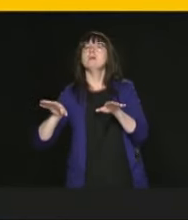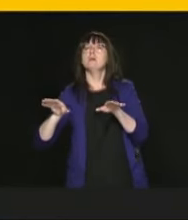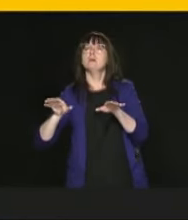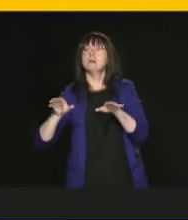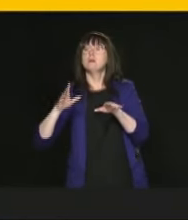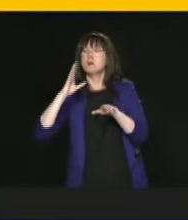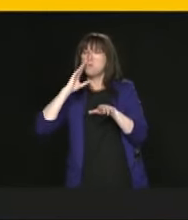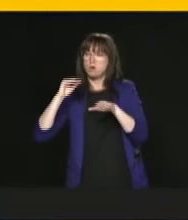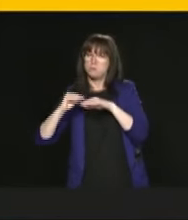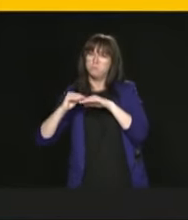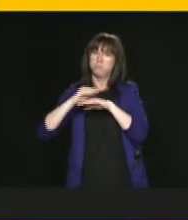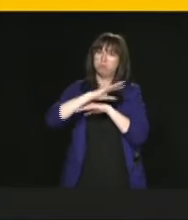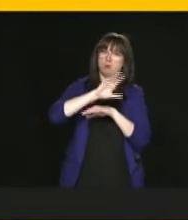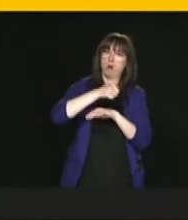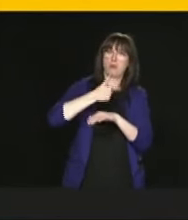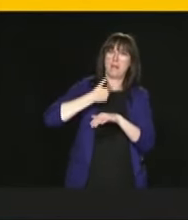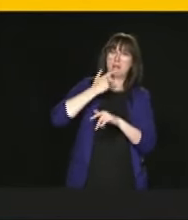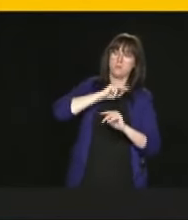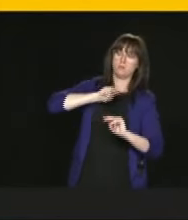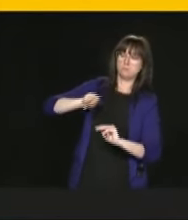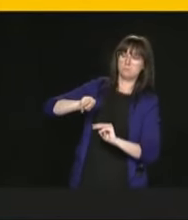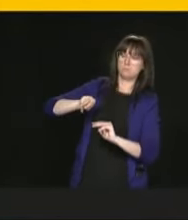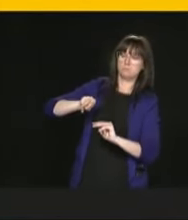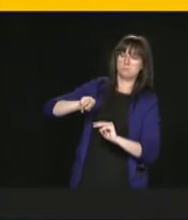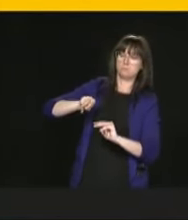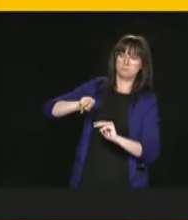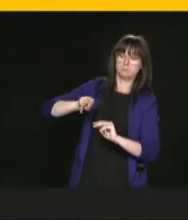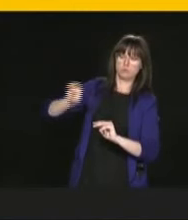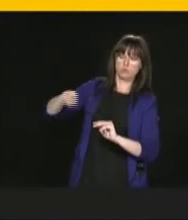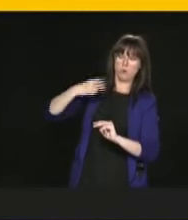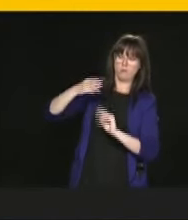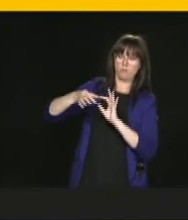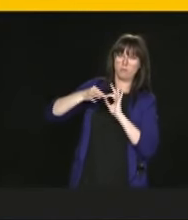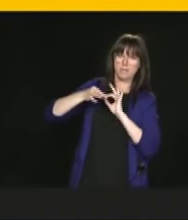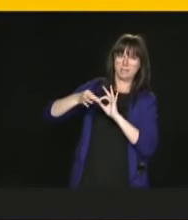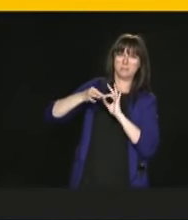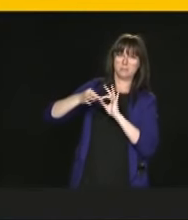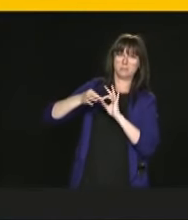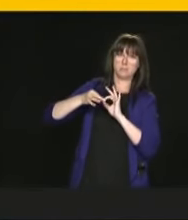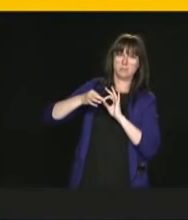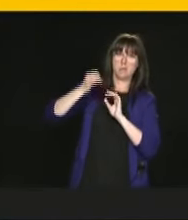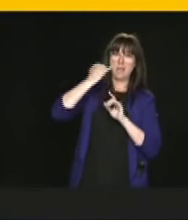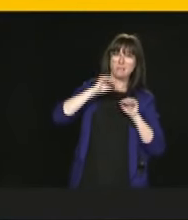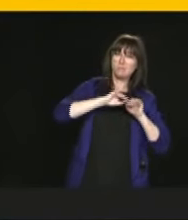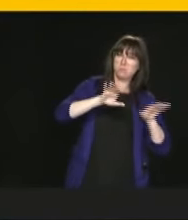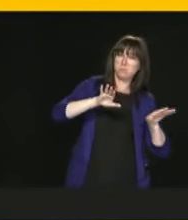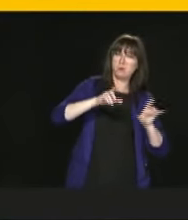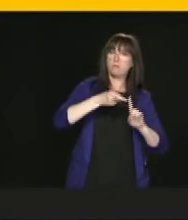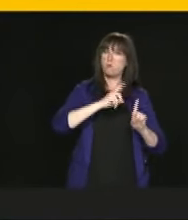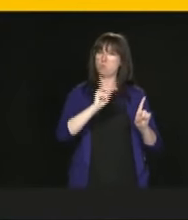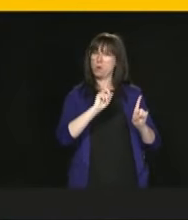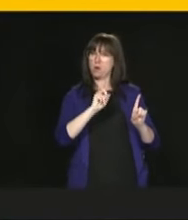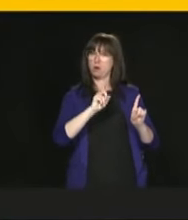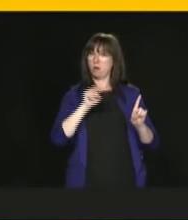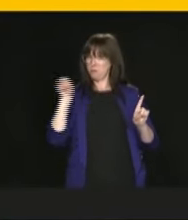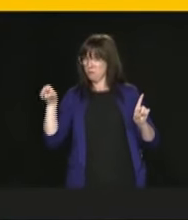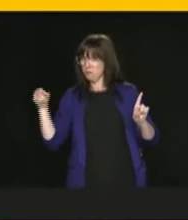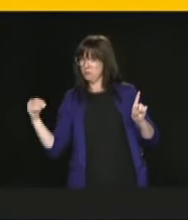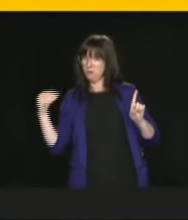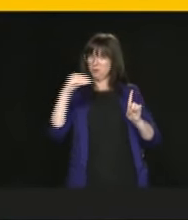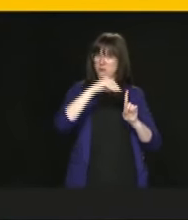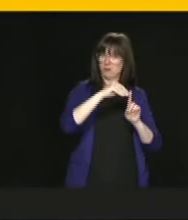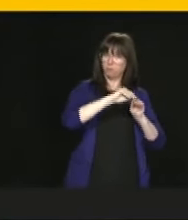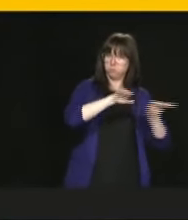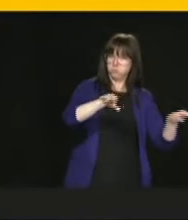there's any travel-related cases, so and reevaluate that. And so I think that